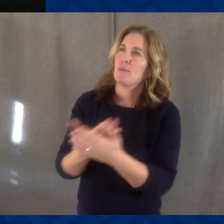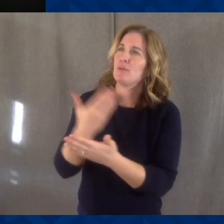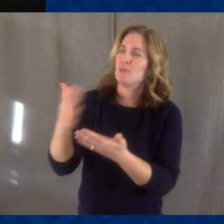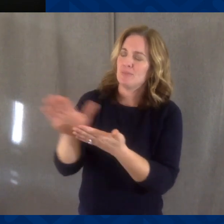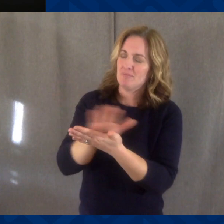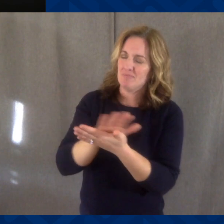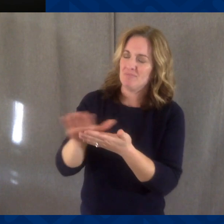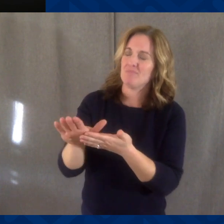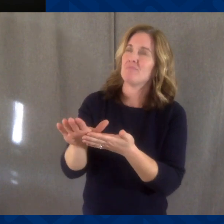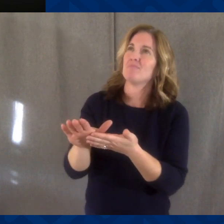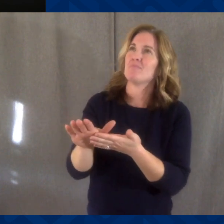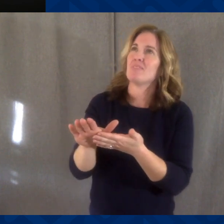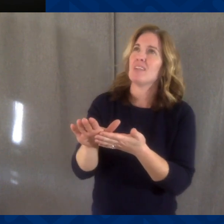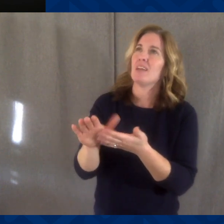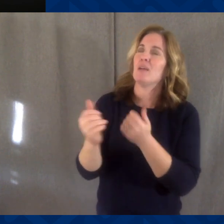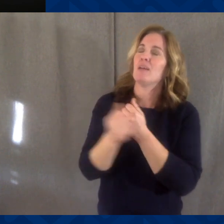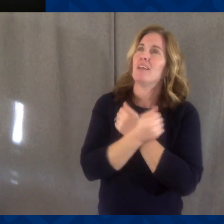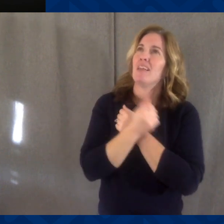We love you, Lord.